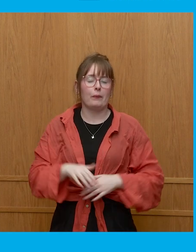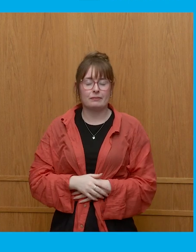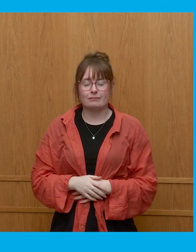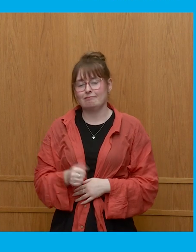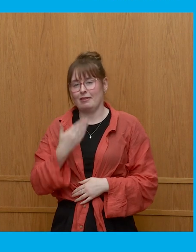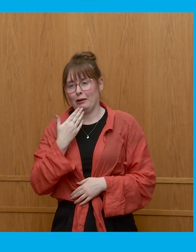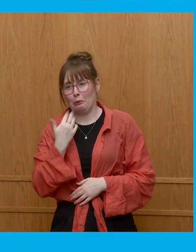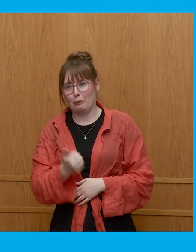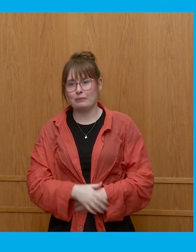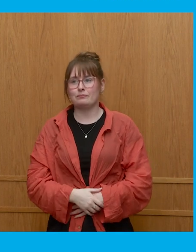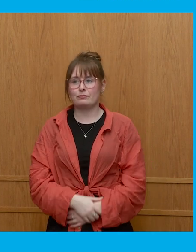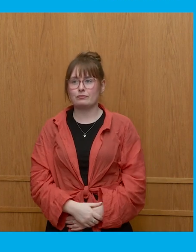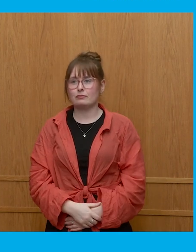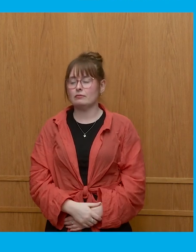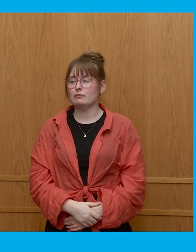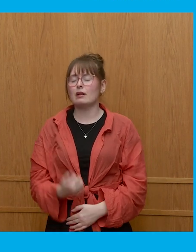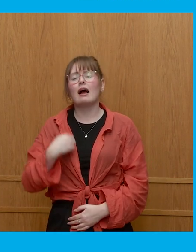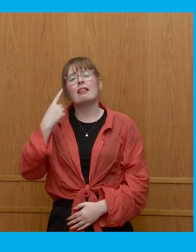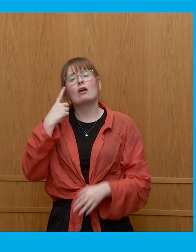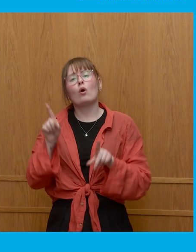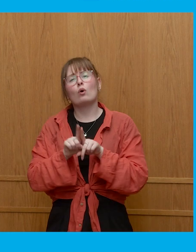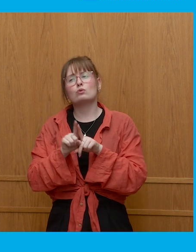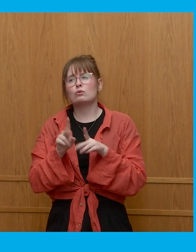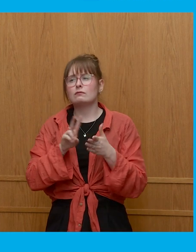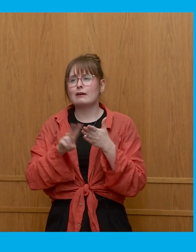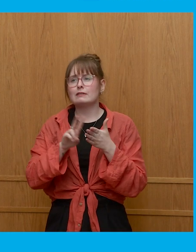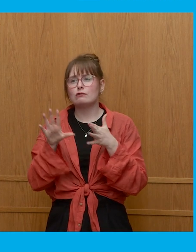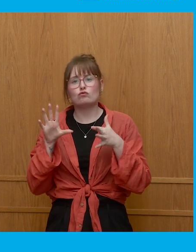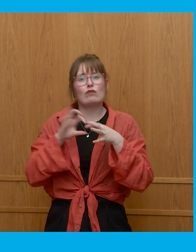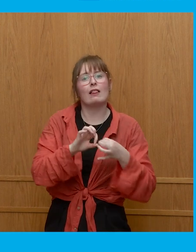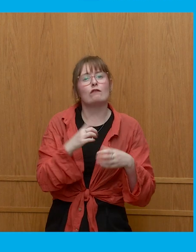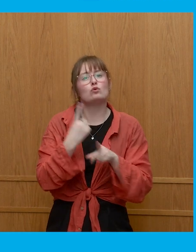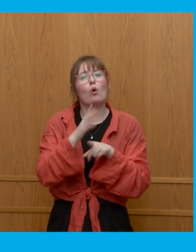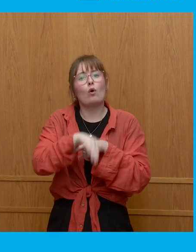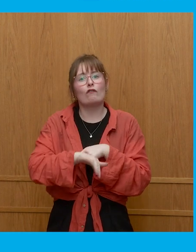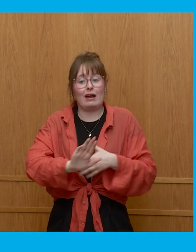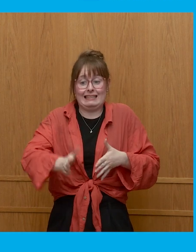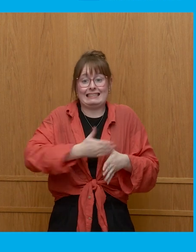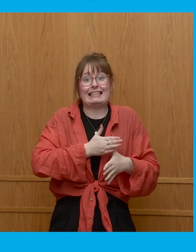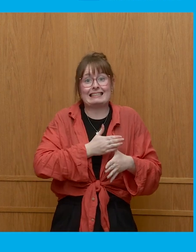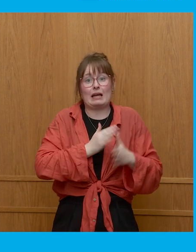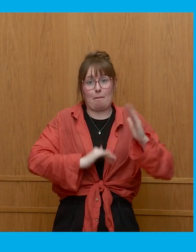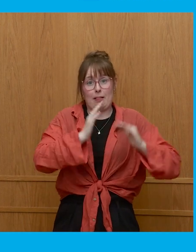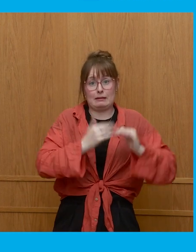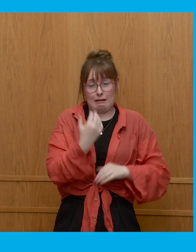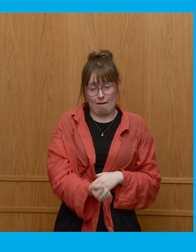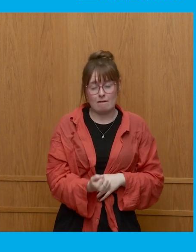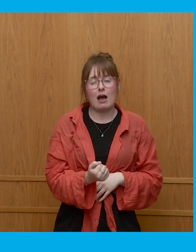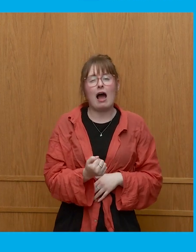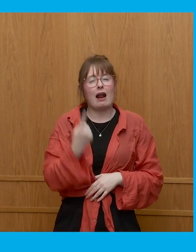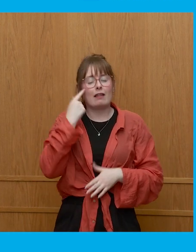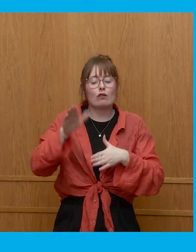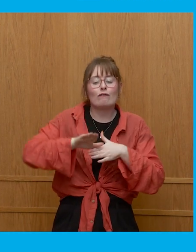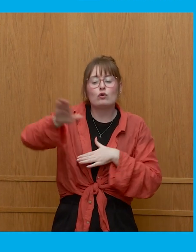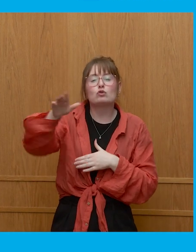Thank you. I think it's also really relevant. We're talking about existing buildings, and increasingly in the future,